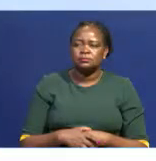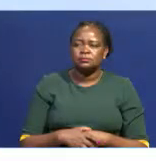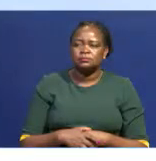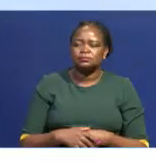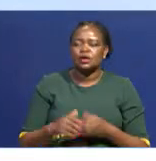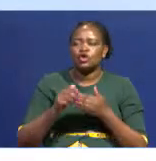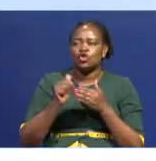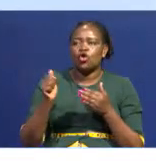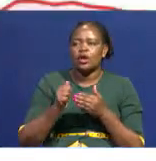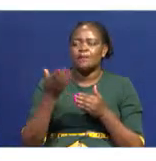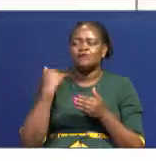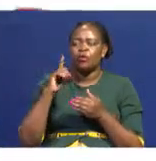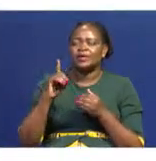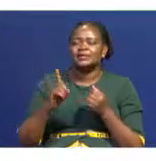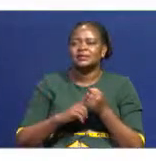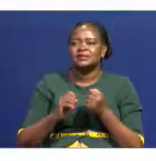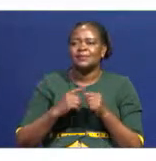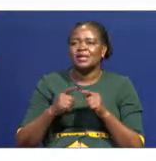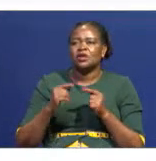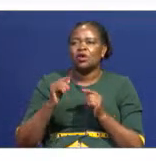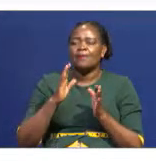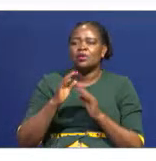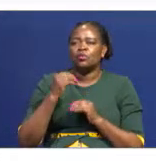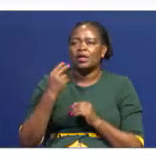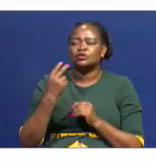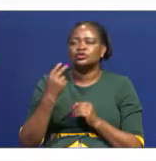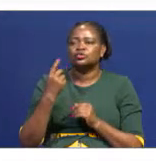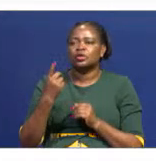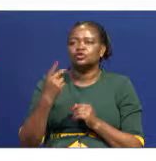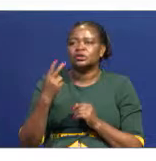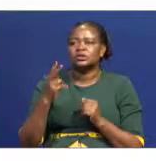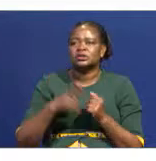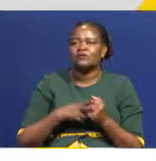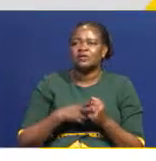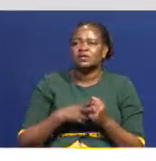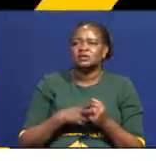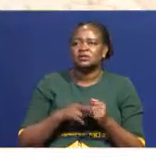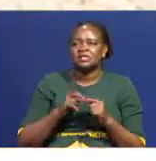Dola ilikuwa imefika 160, saa hii iko hapa 120 something. Na bado.